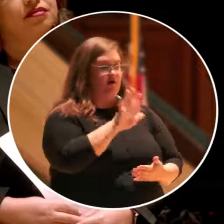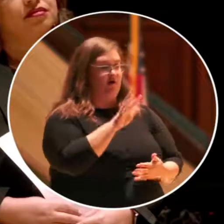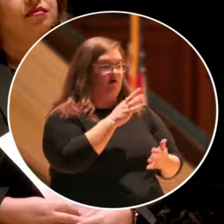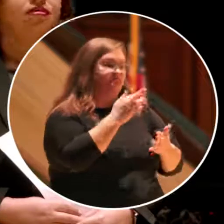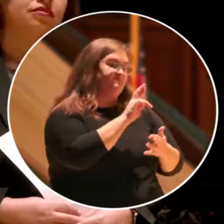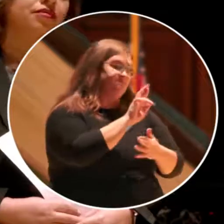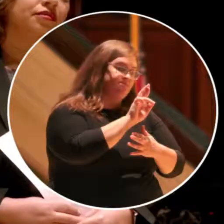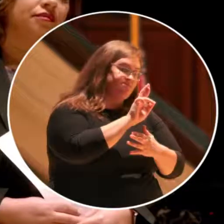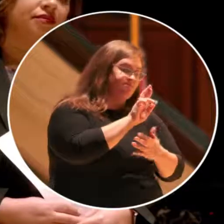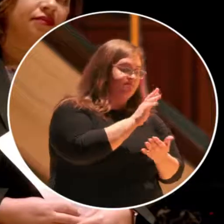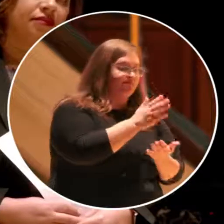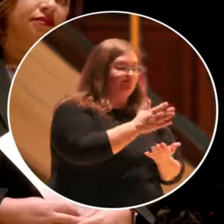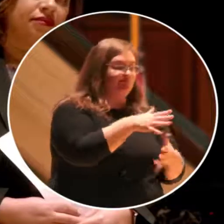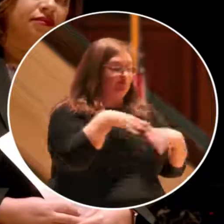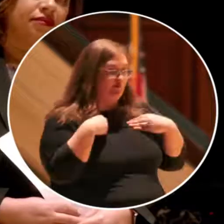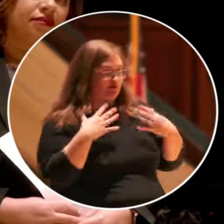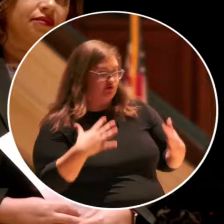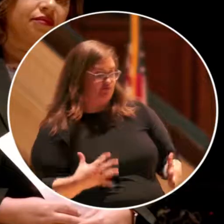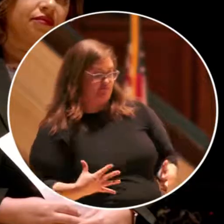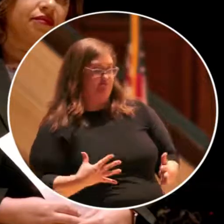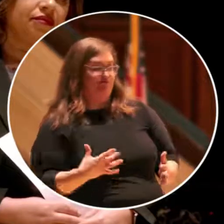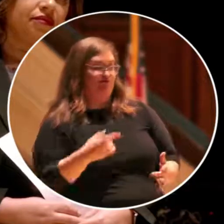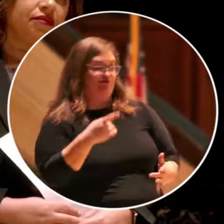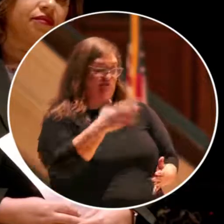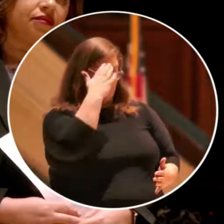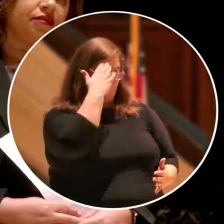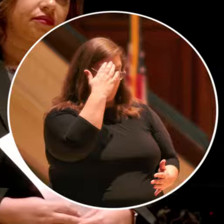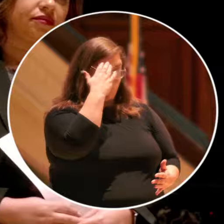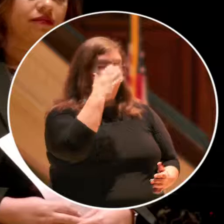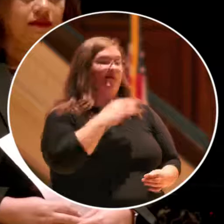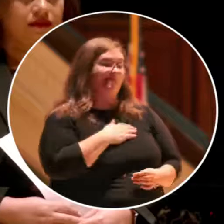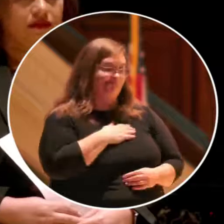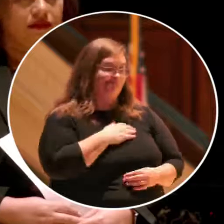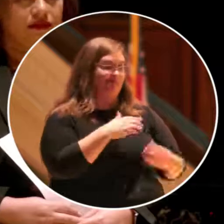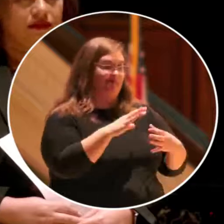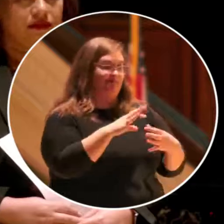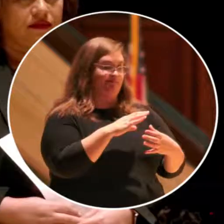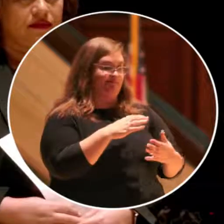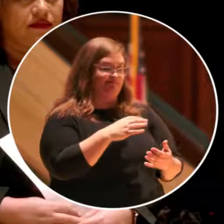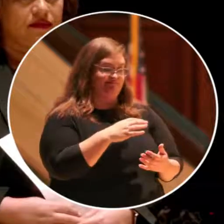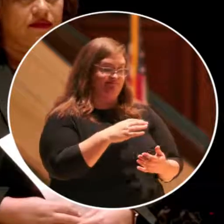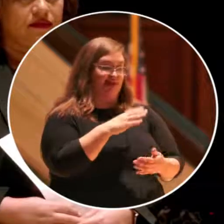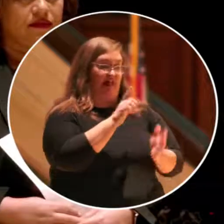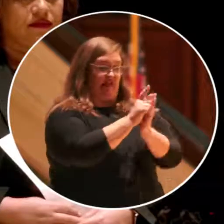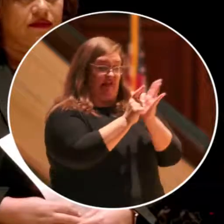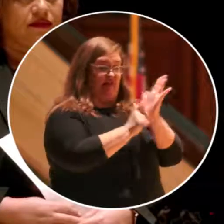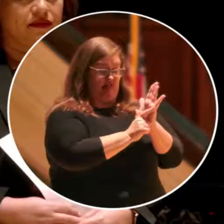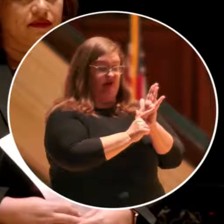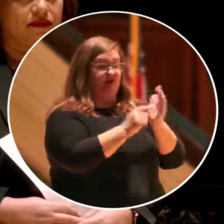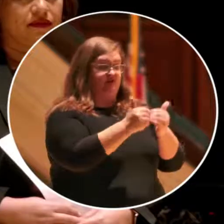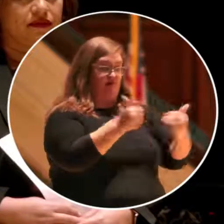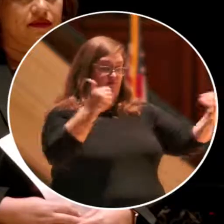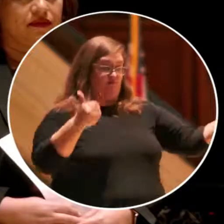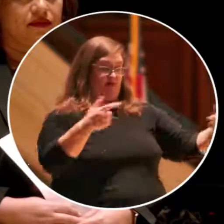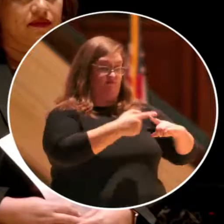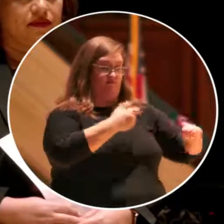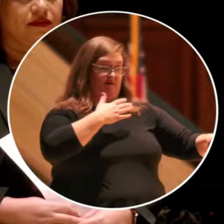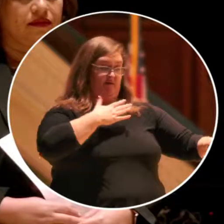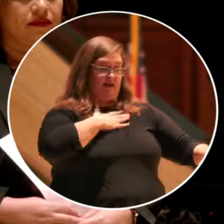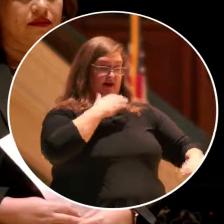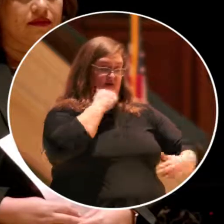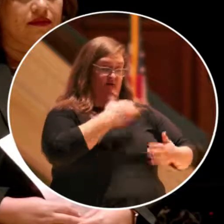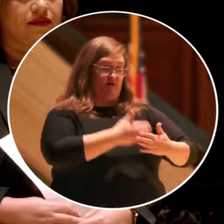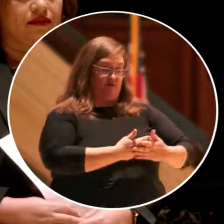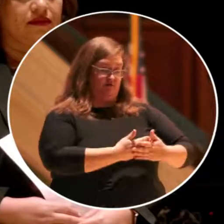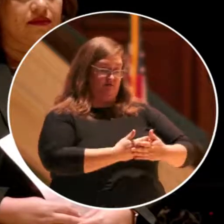surrendered her daughter, knowing in detail what that meant. She would be permanently separated by law from her daughter and gave up all legal rights